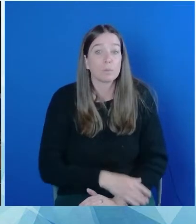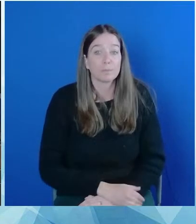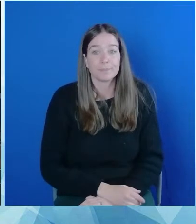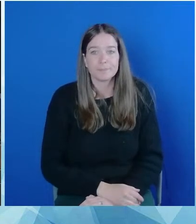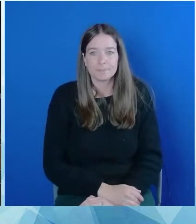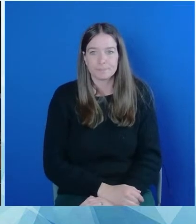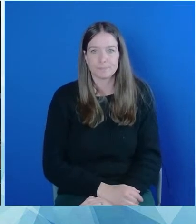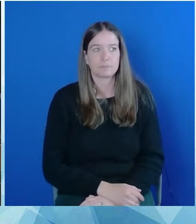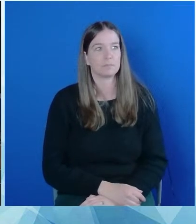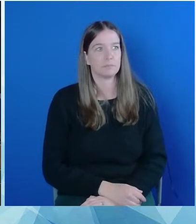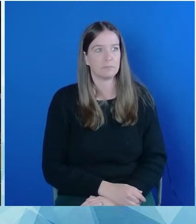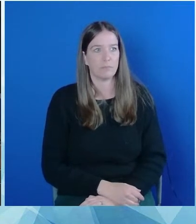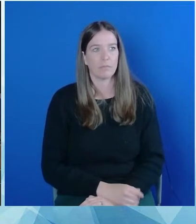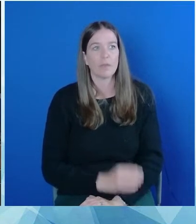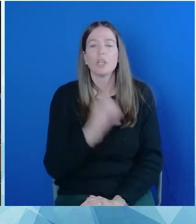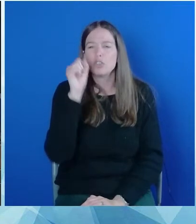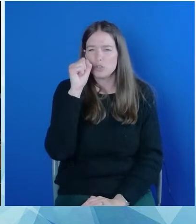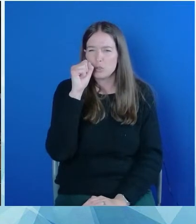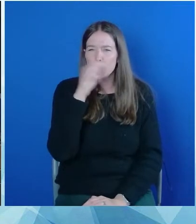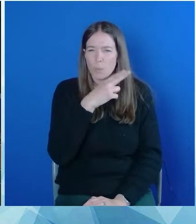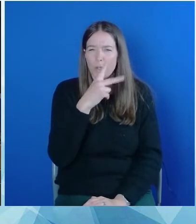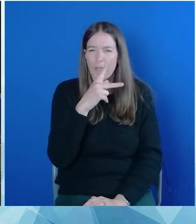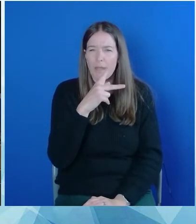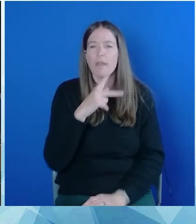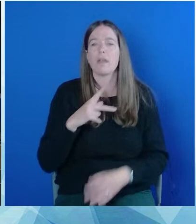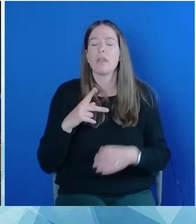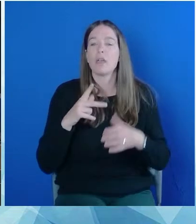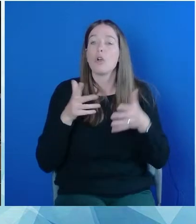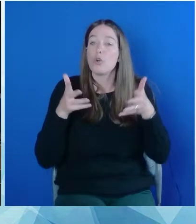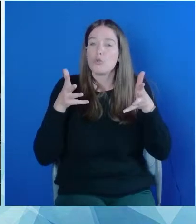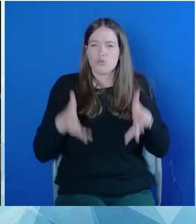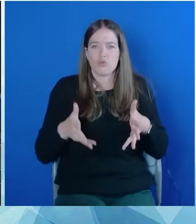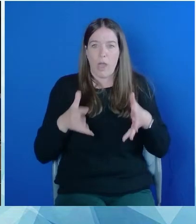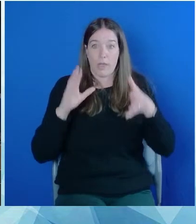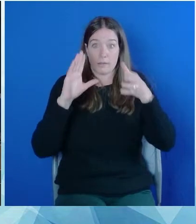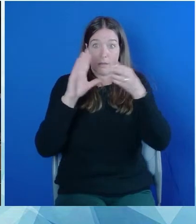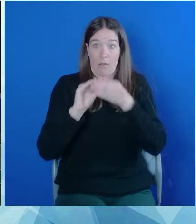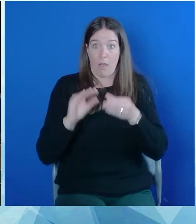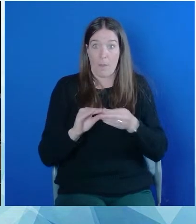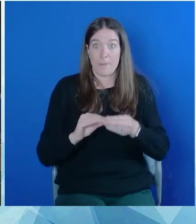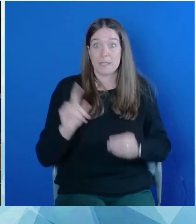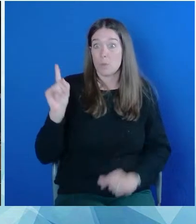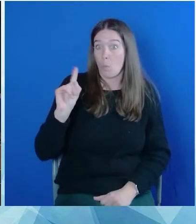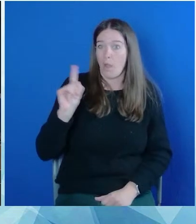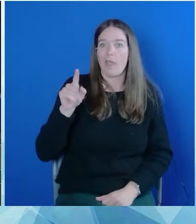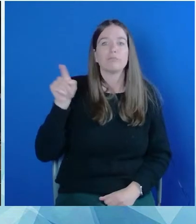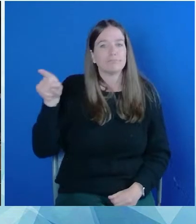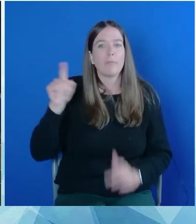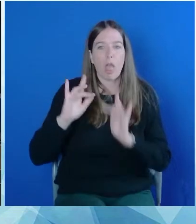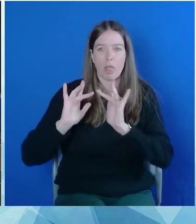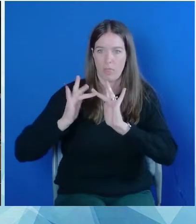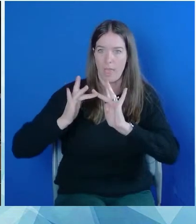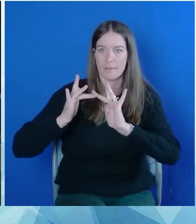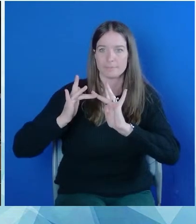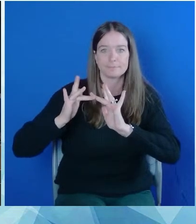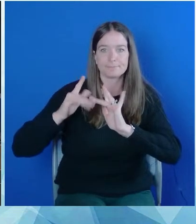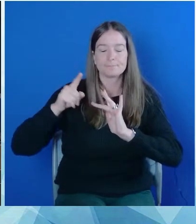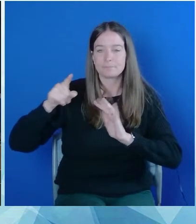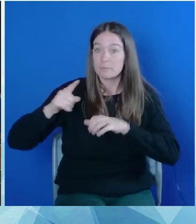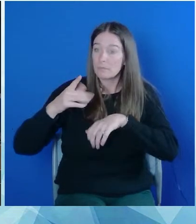comments have been submitted via the internet on the website and are available